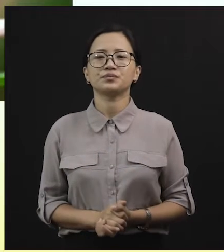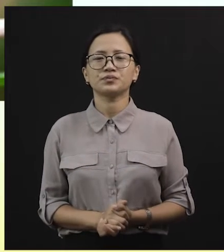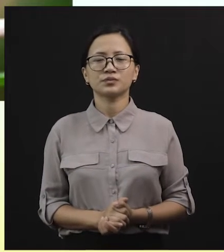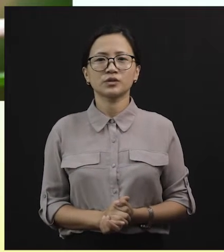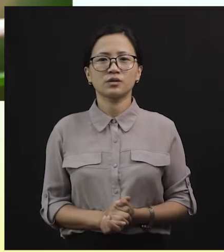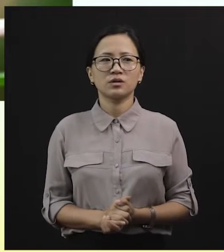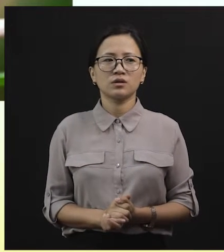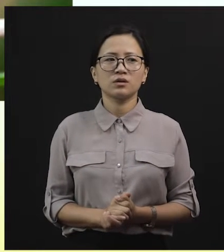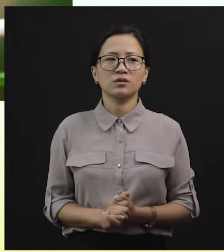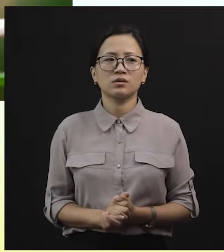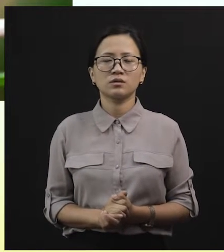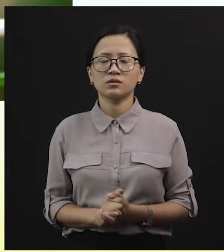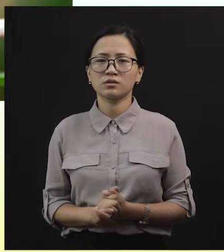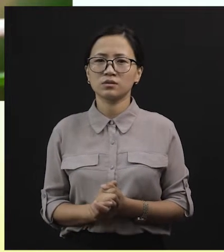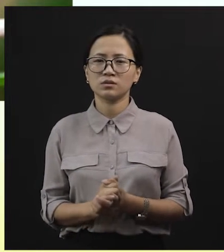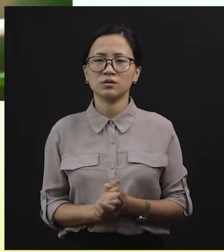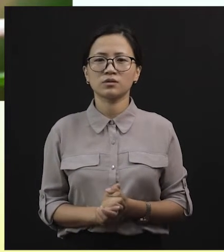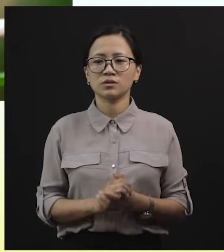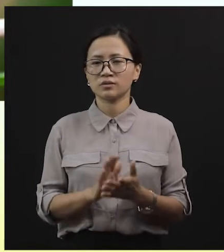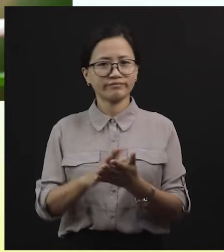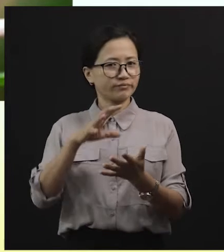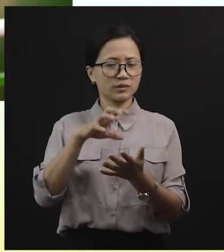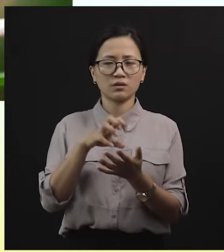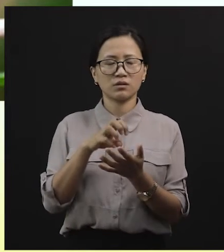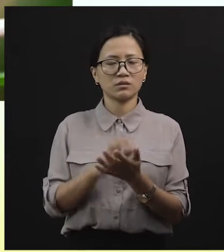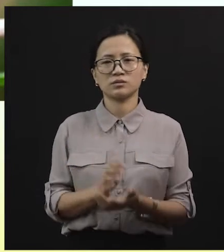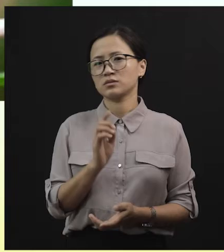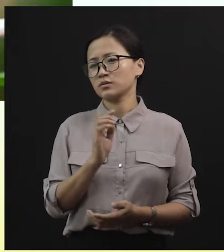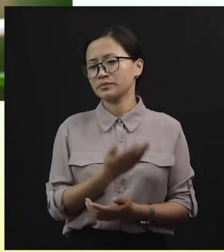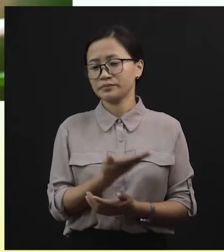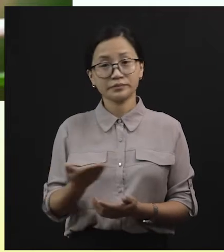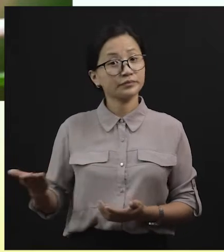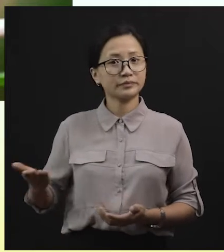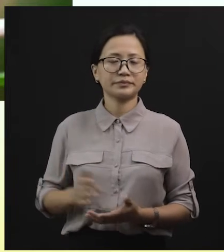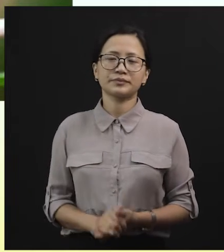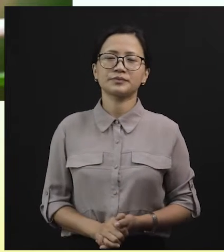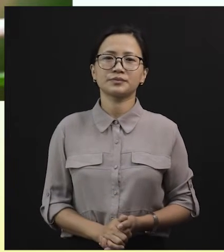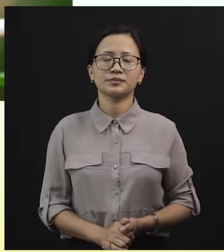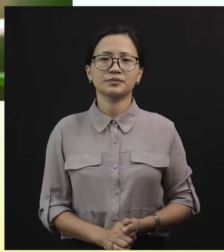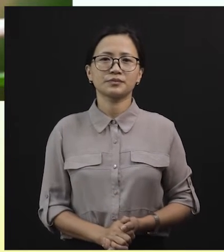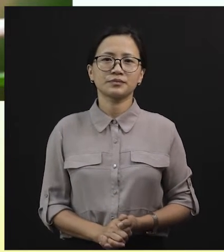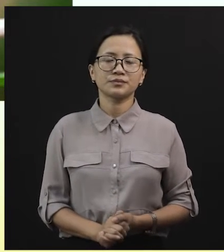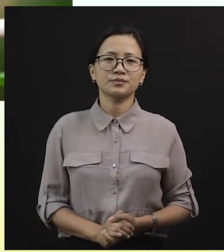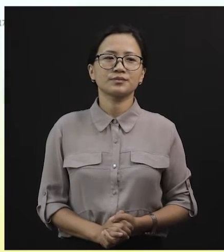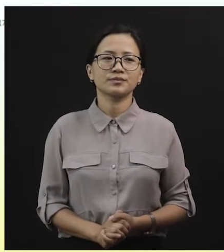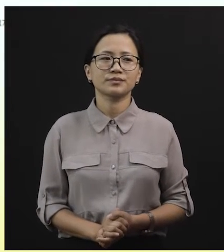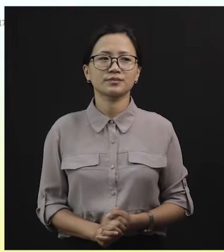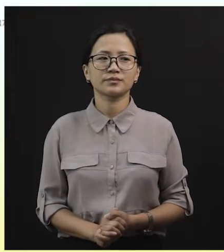jumping softly, that grasshopper, do not hurt them. The writer is telling us not to hurt the grasshopper as well,